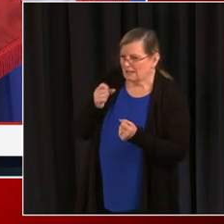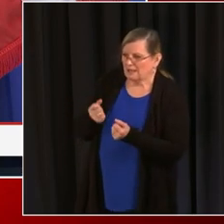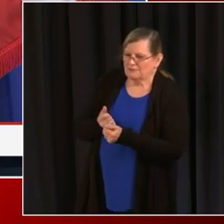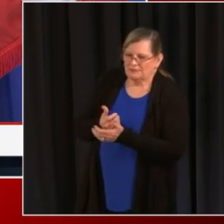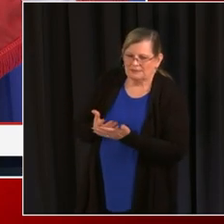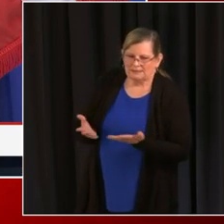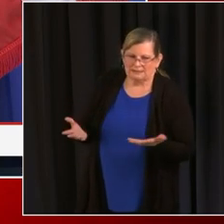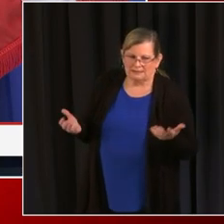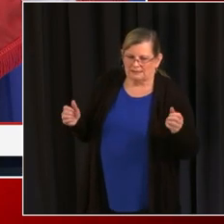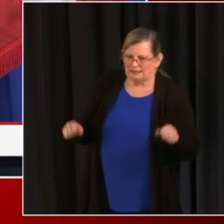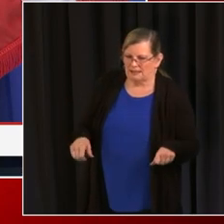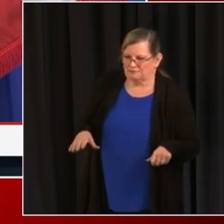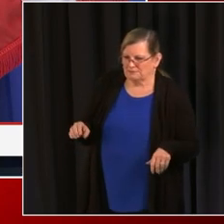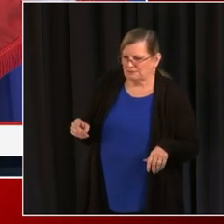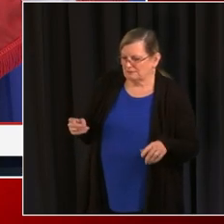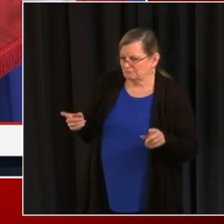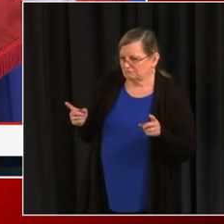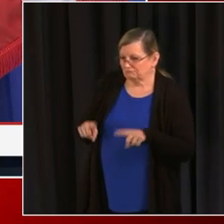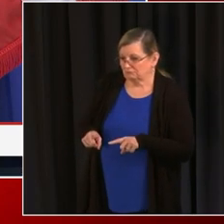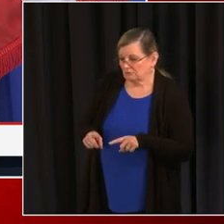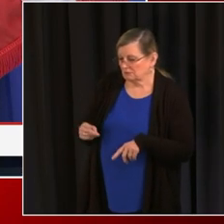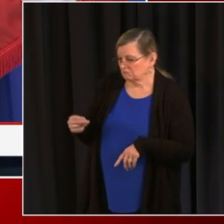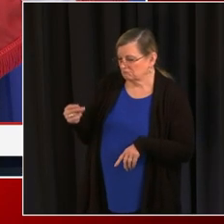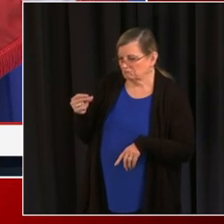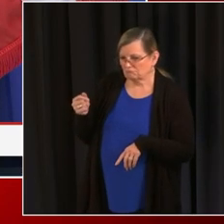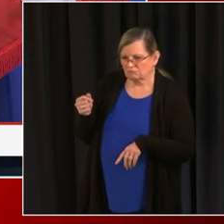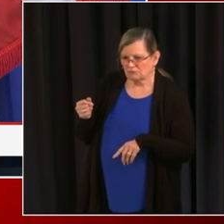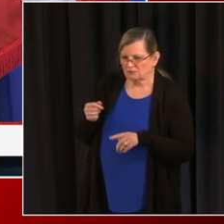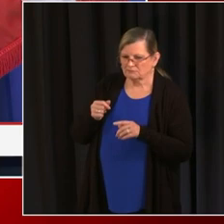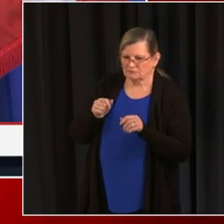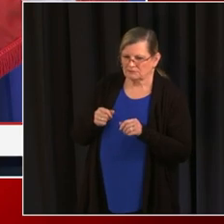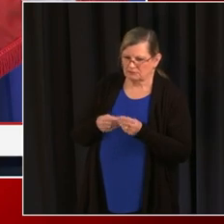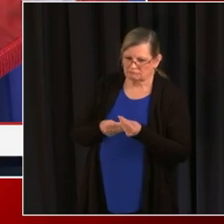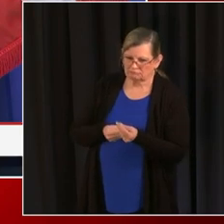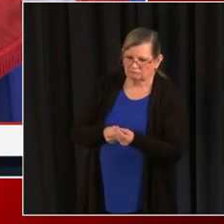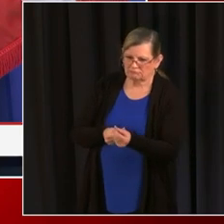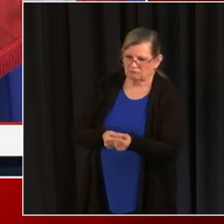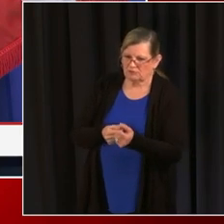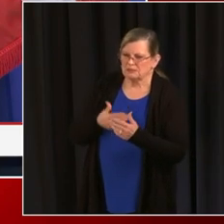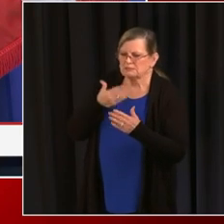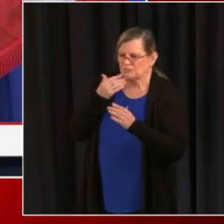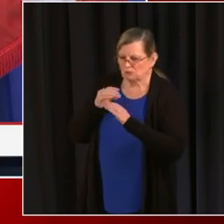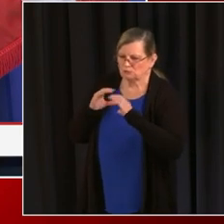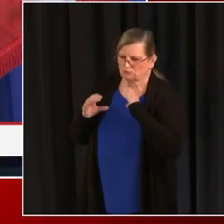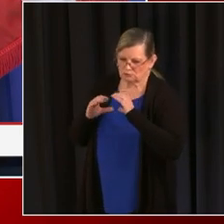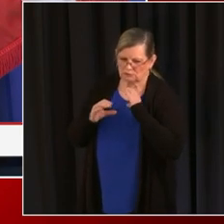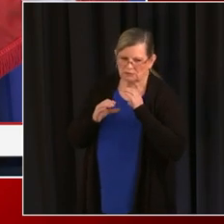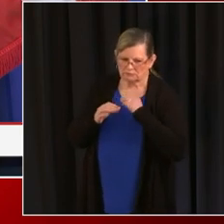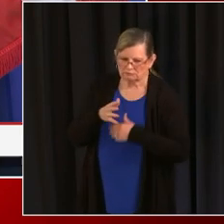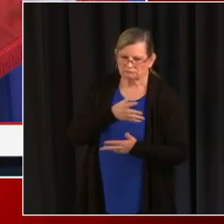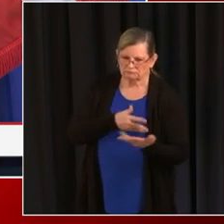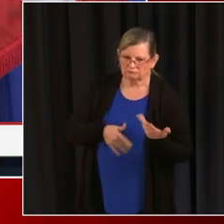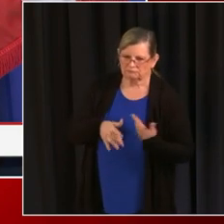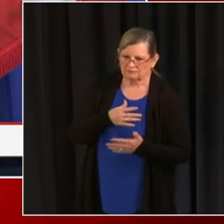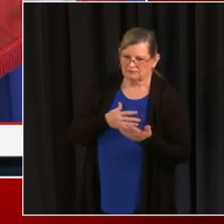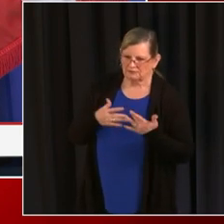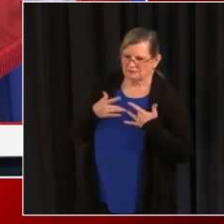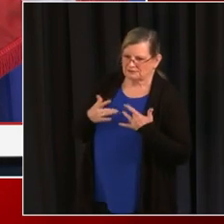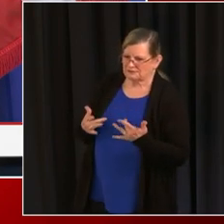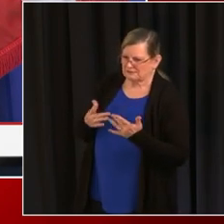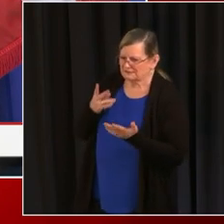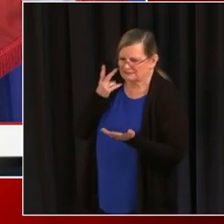can to make that quicker and smoother and better communicate